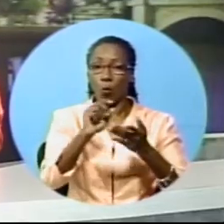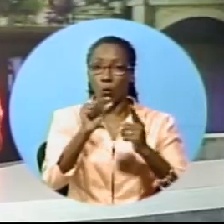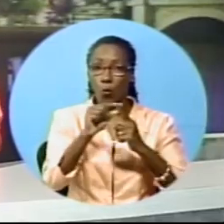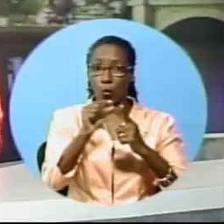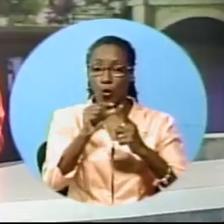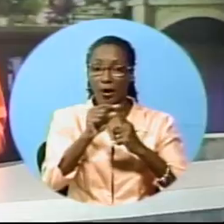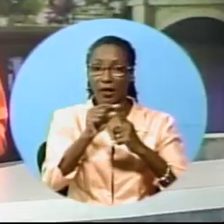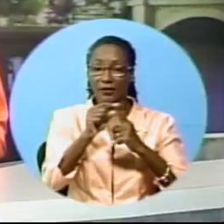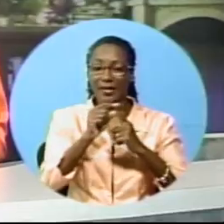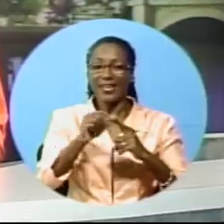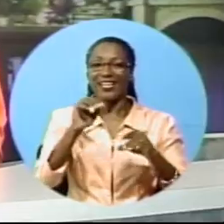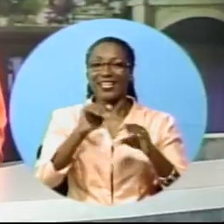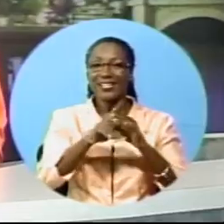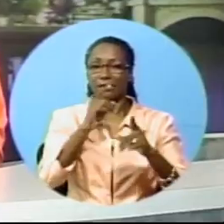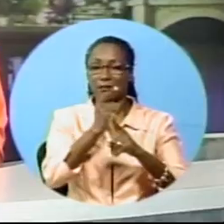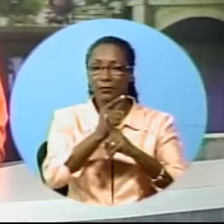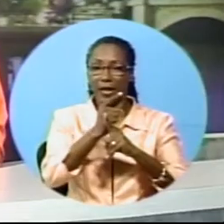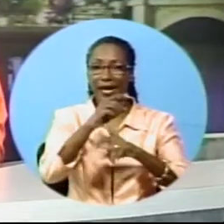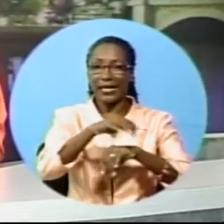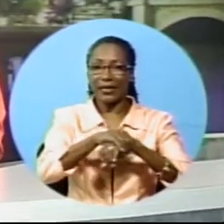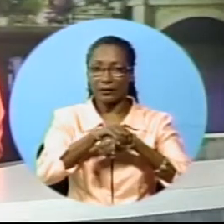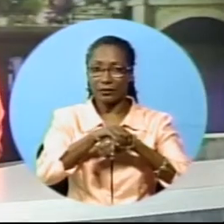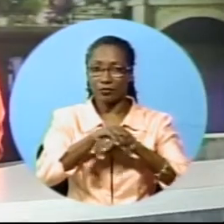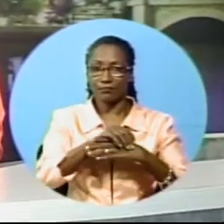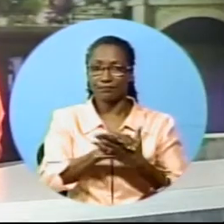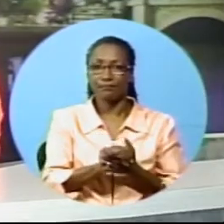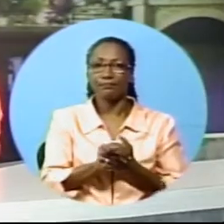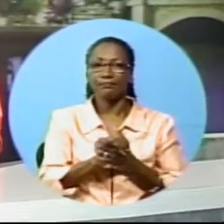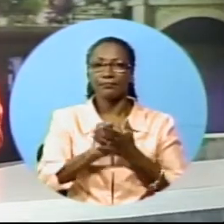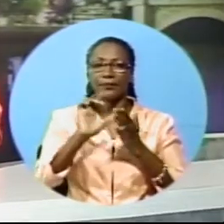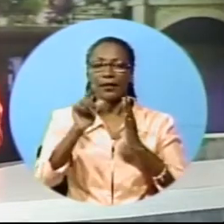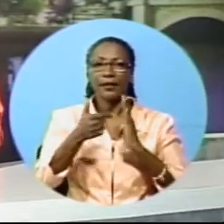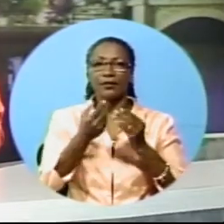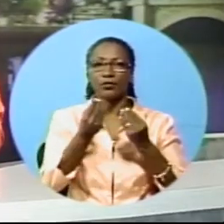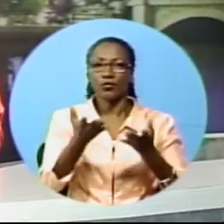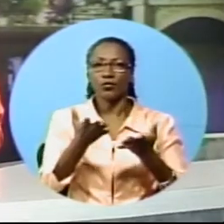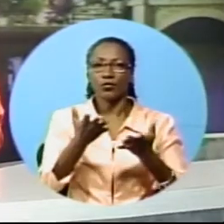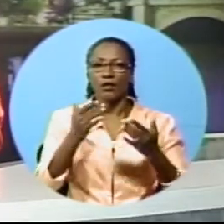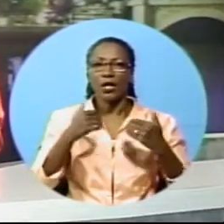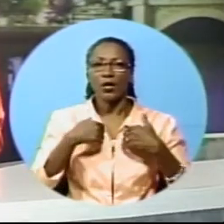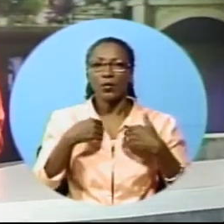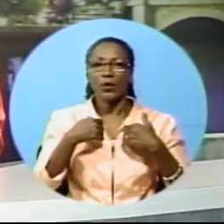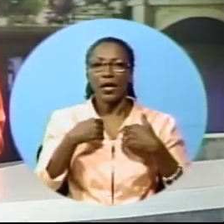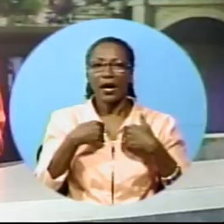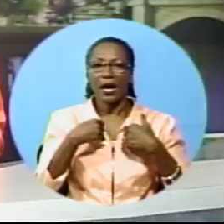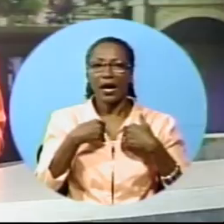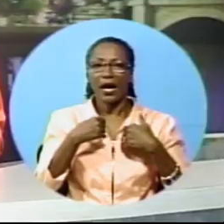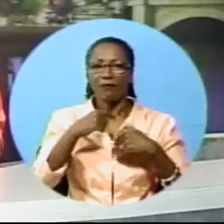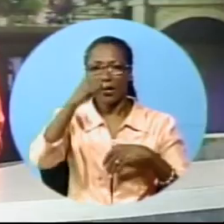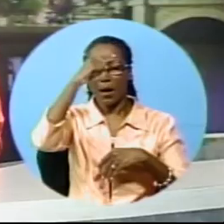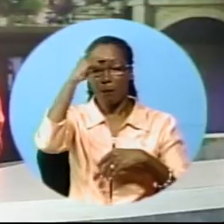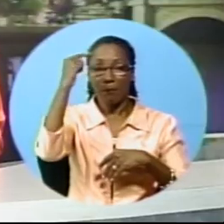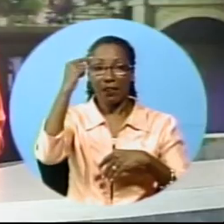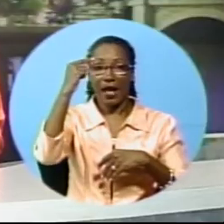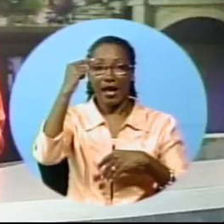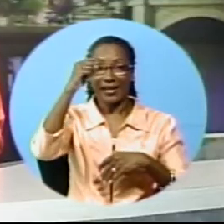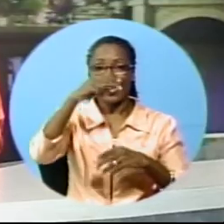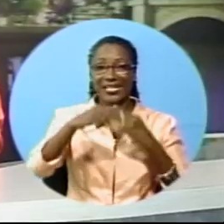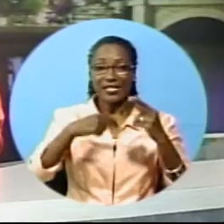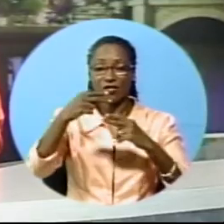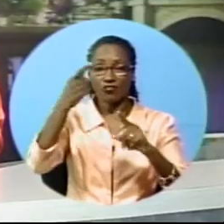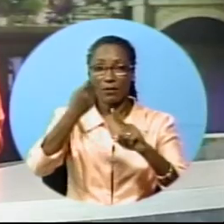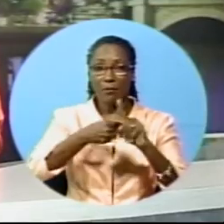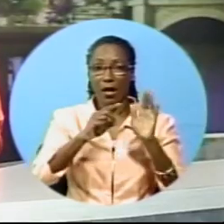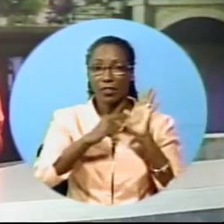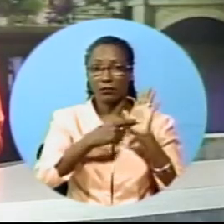of Bajan dialect is permitted. Well, coming up later in the news, we have our latest feature for Black History Month. This one